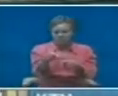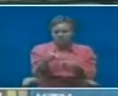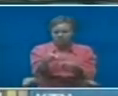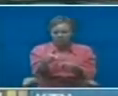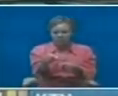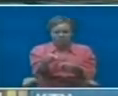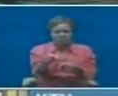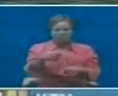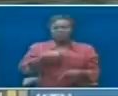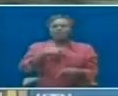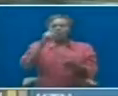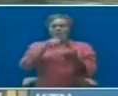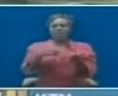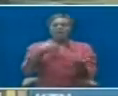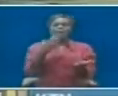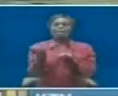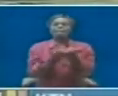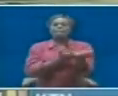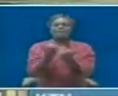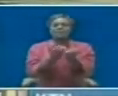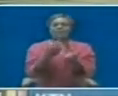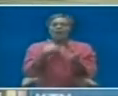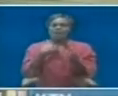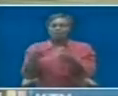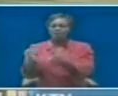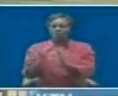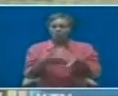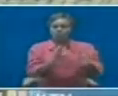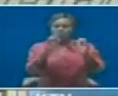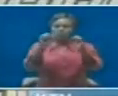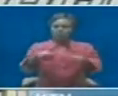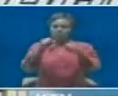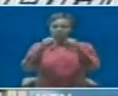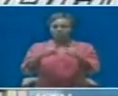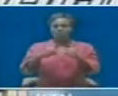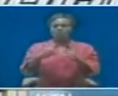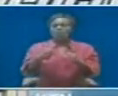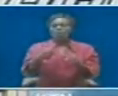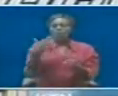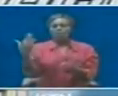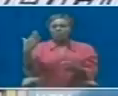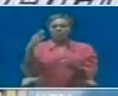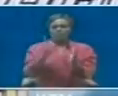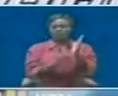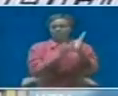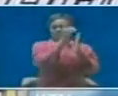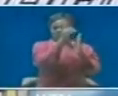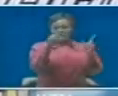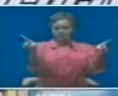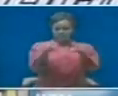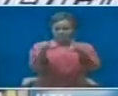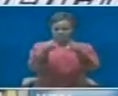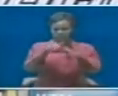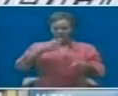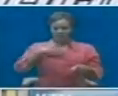sector. And we feel that as a business, we have a significant opportunity to be able to go into property development in as far as